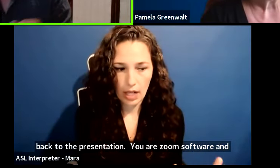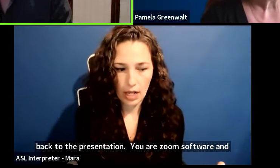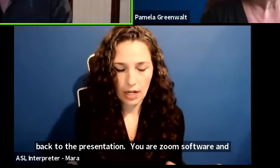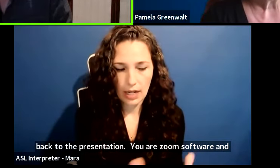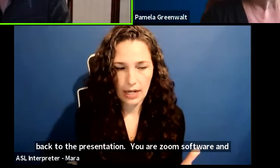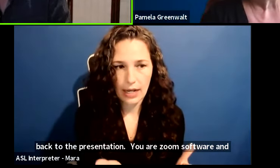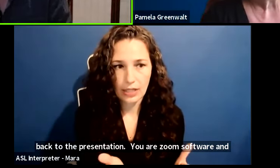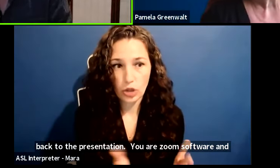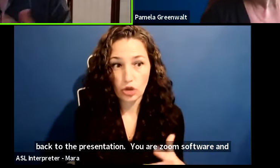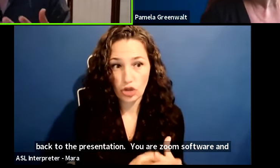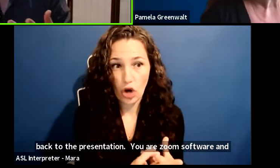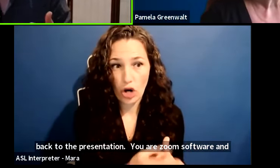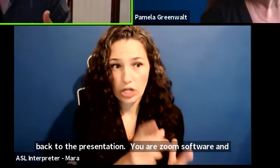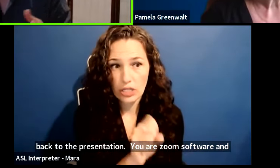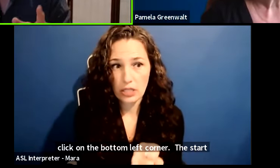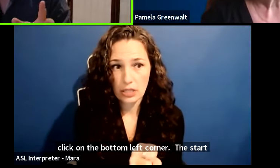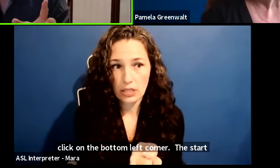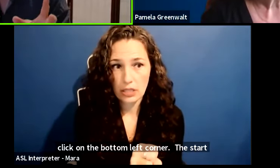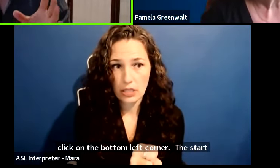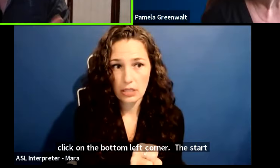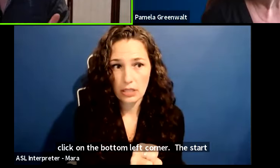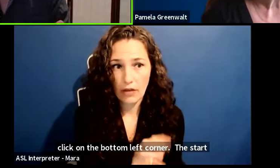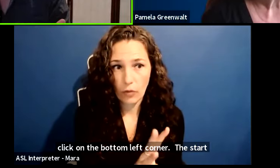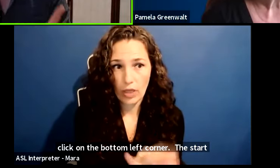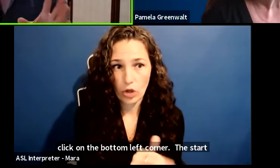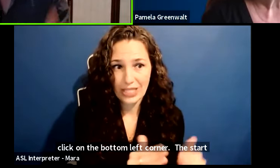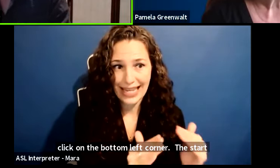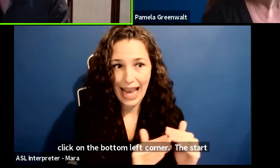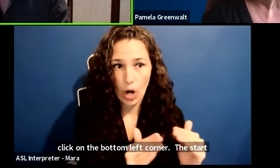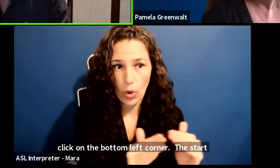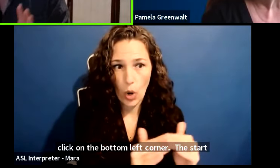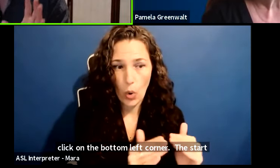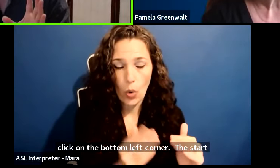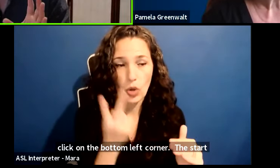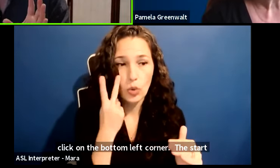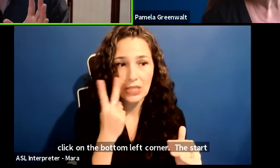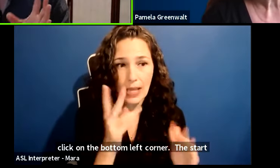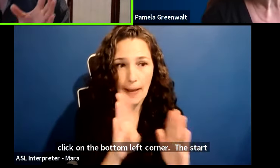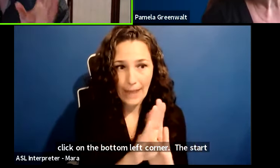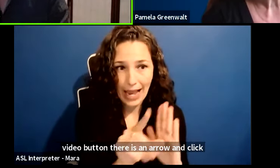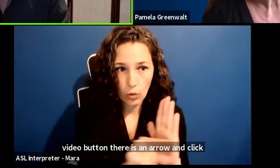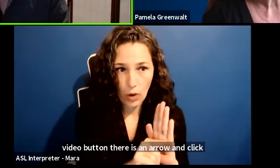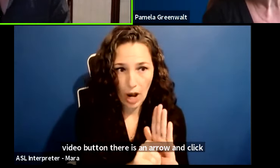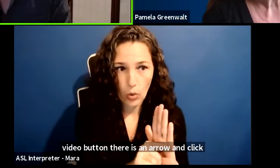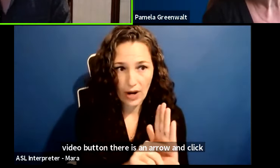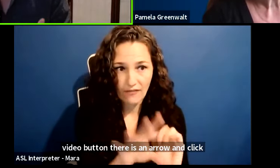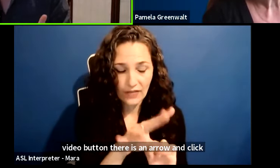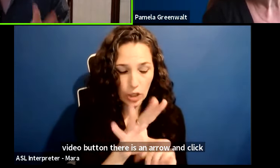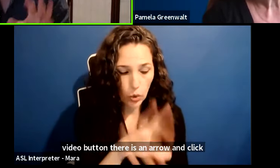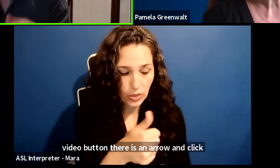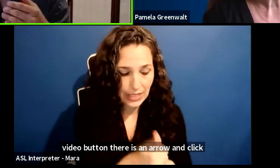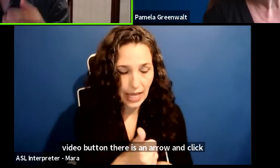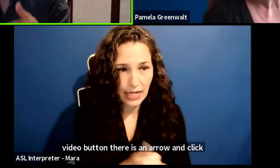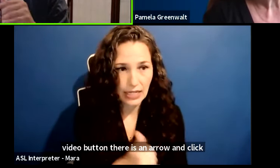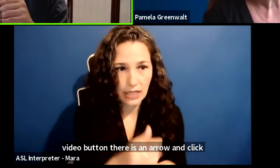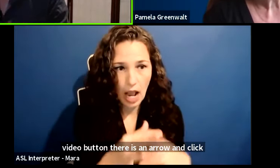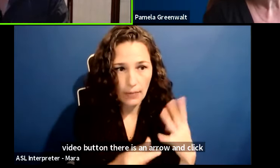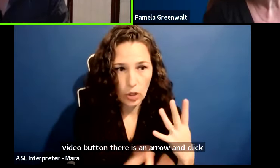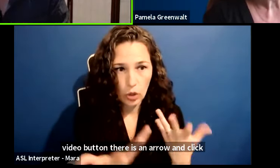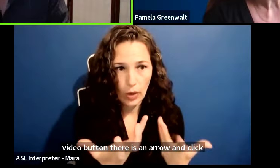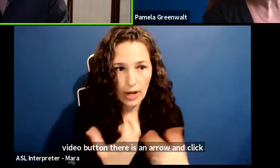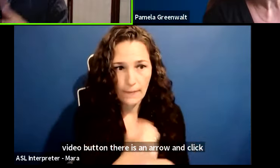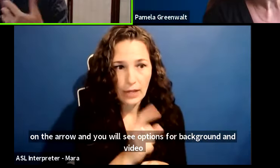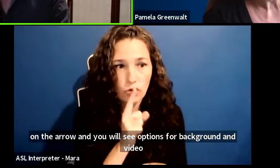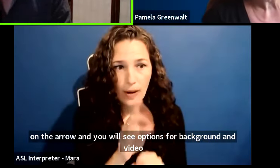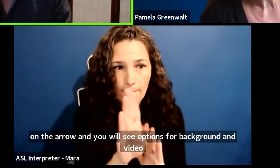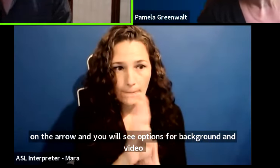click on the little arrow, you'll see the options for background and video settings. Go to the background settings because you want to make sure your background set to